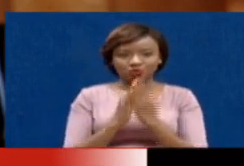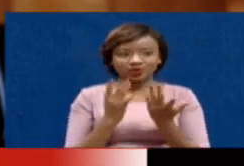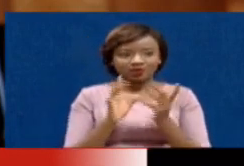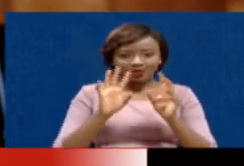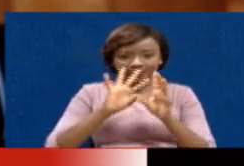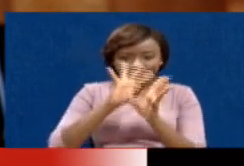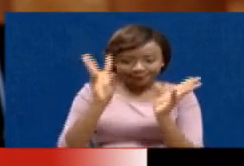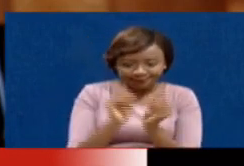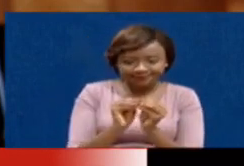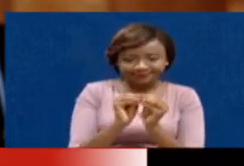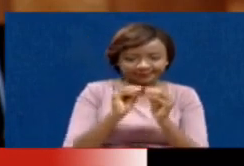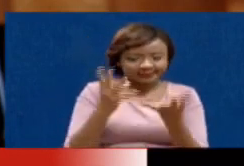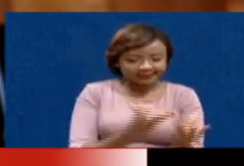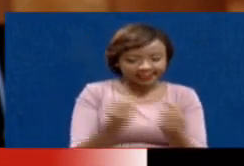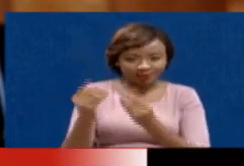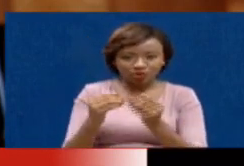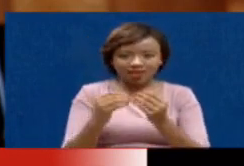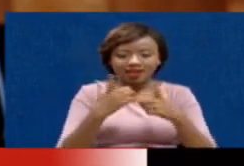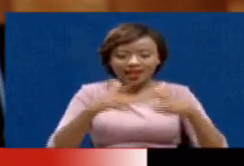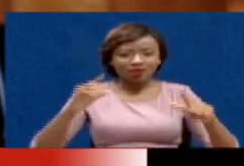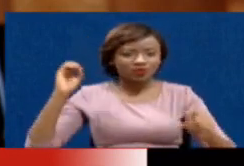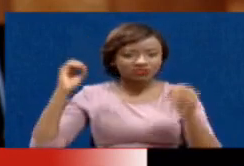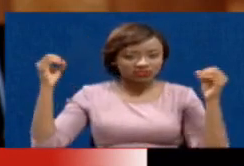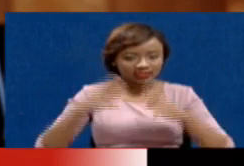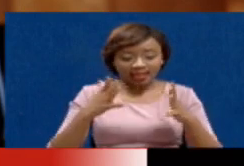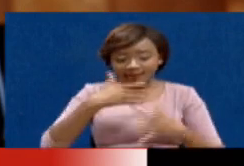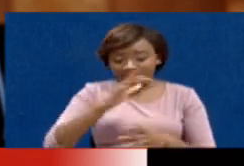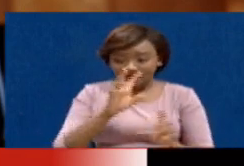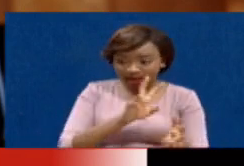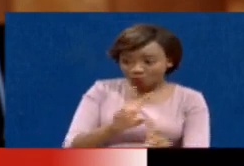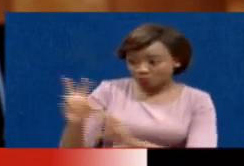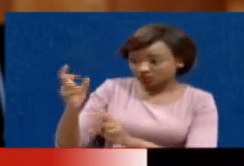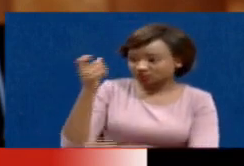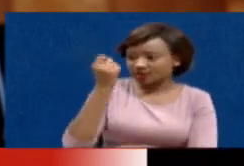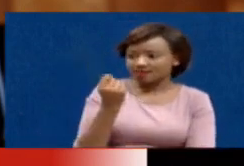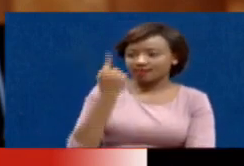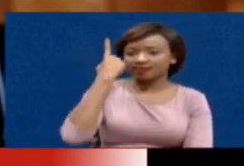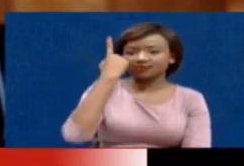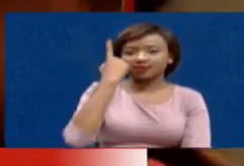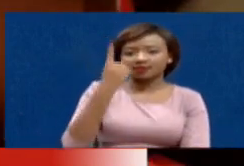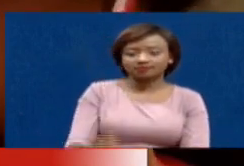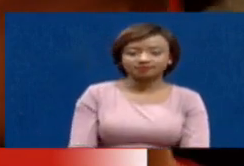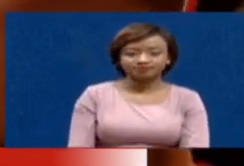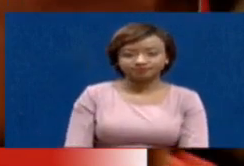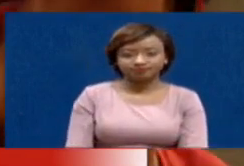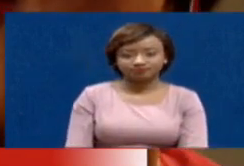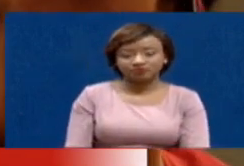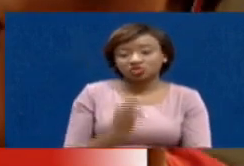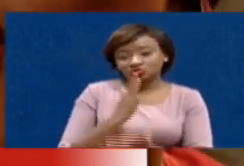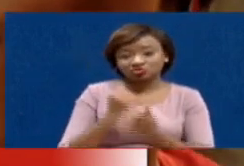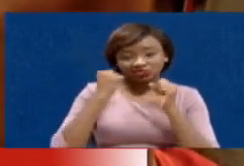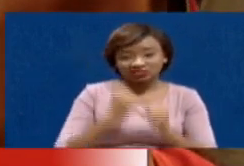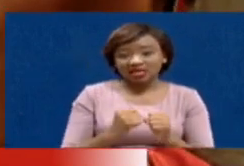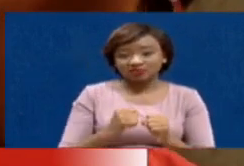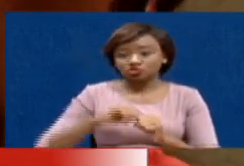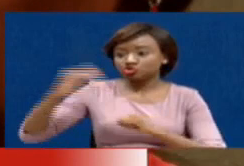simplified stories with very direct and clear language that the children can understand. very hard for me to invite them into